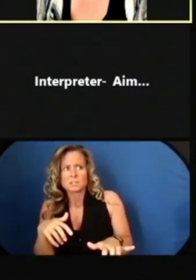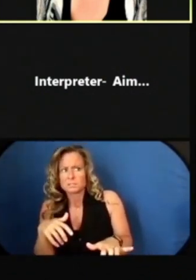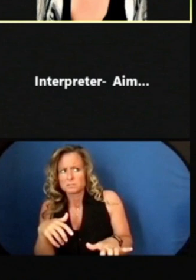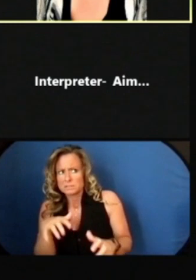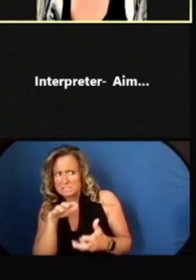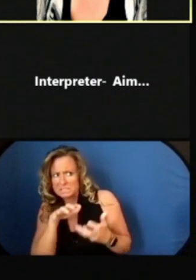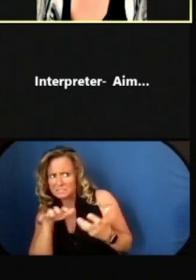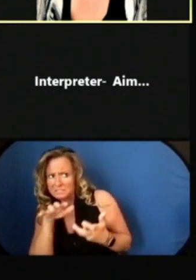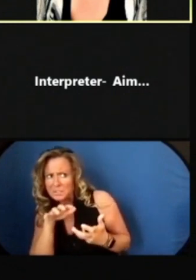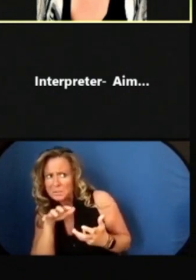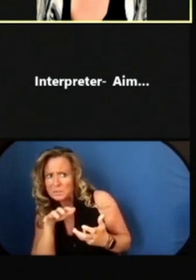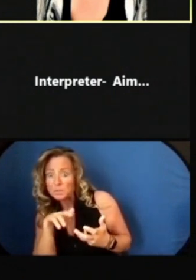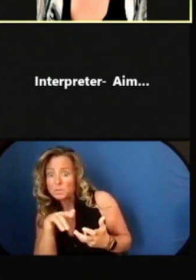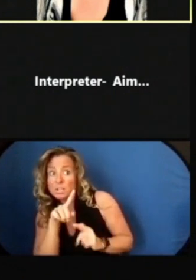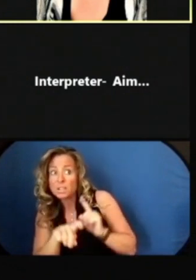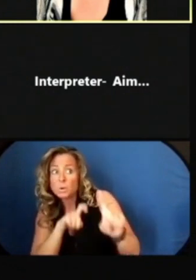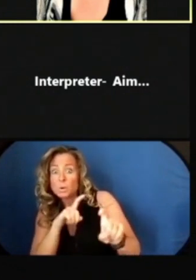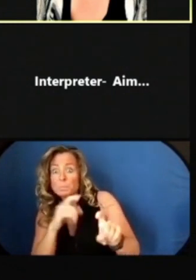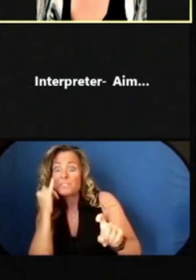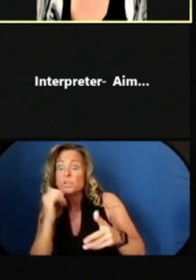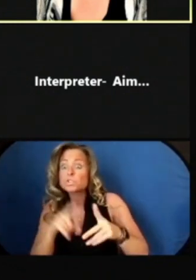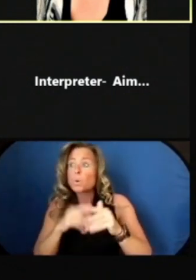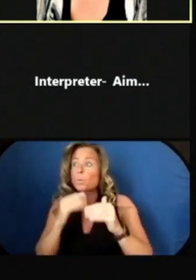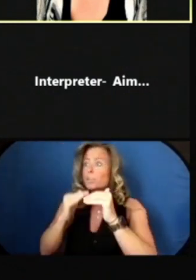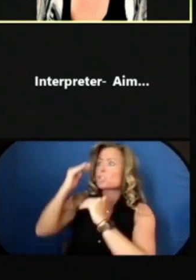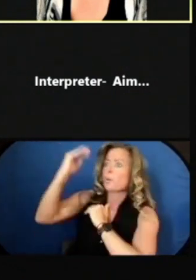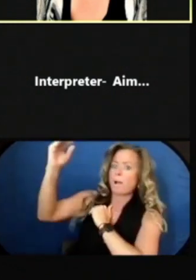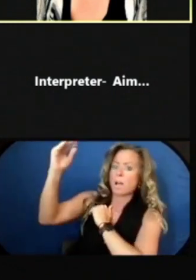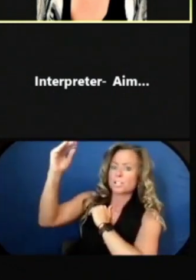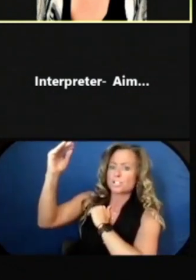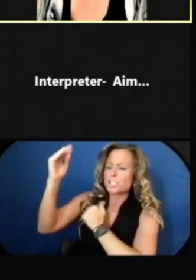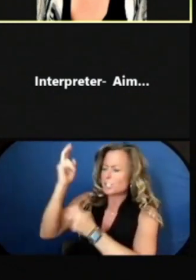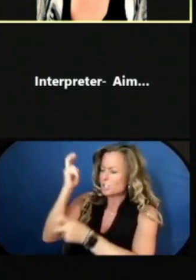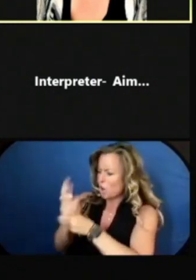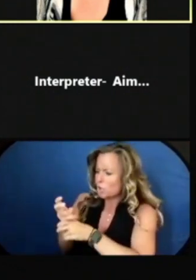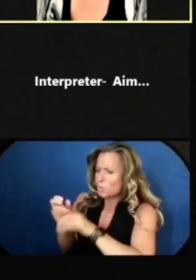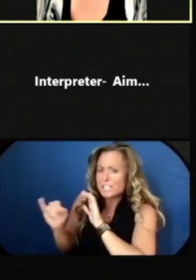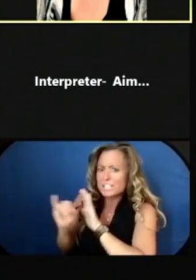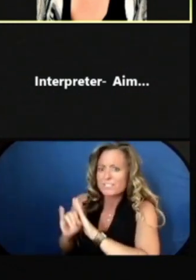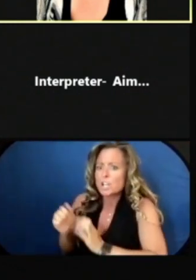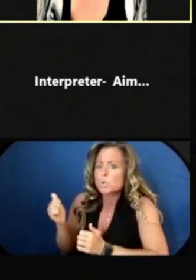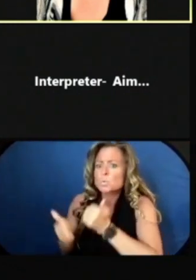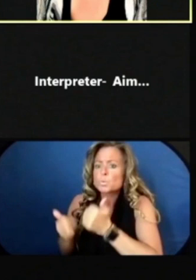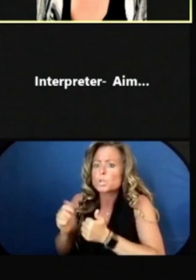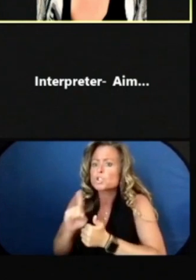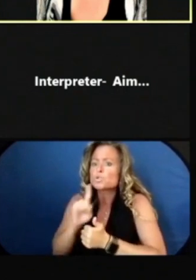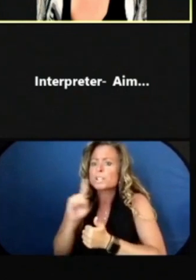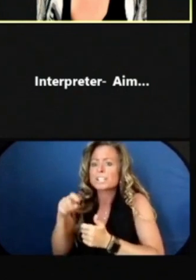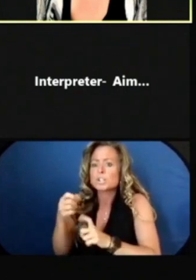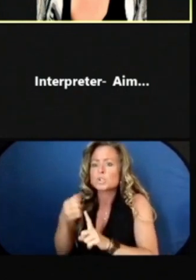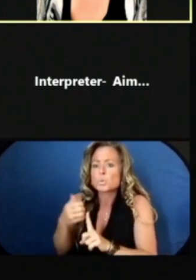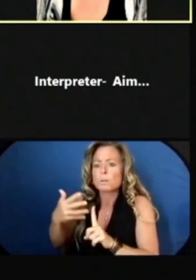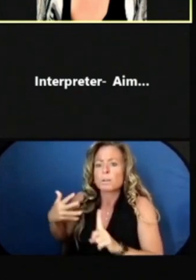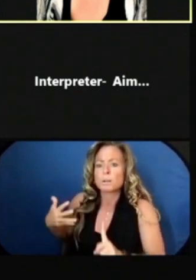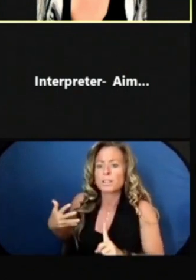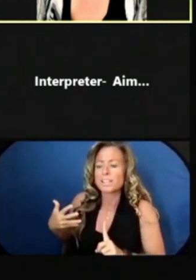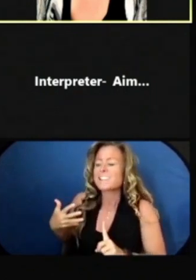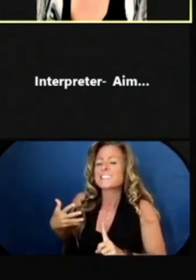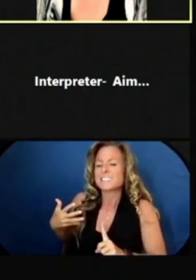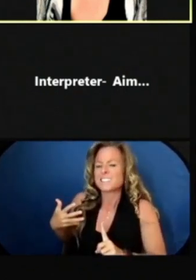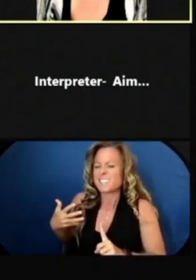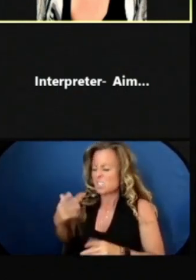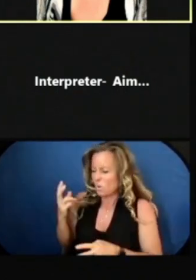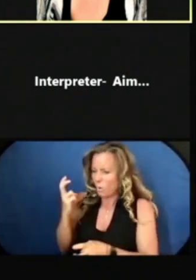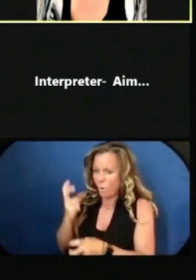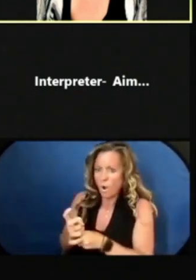And then starting with too much actually makes it harder to identify what's truly needed. It's harder to cut after